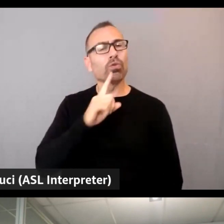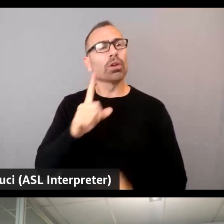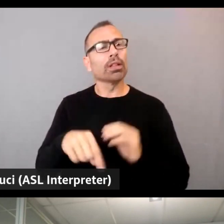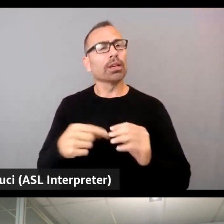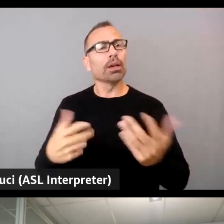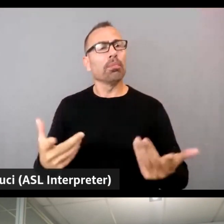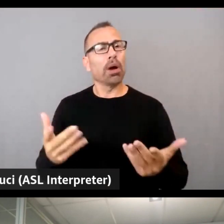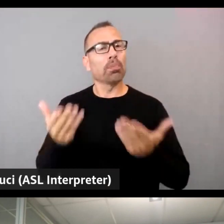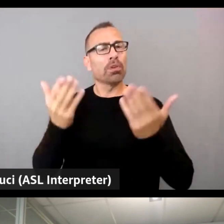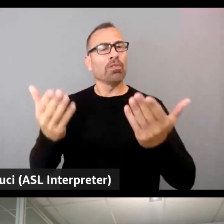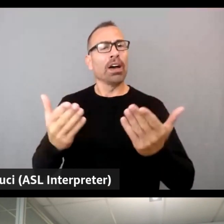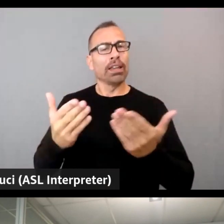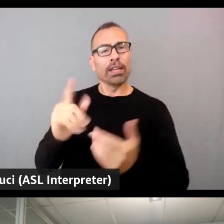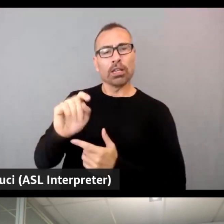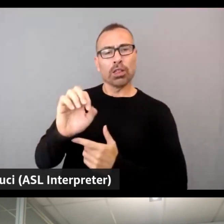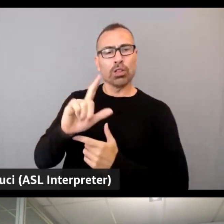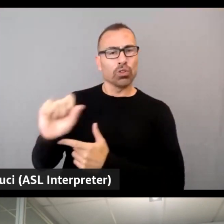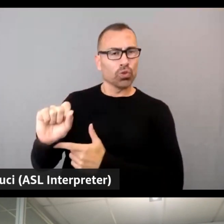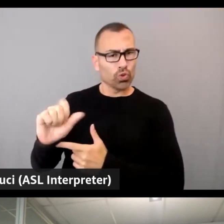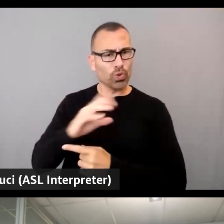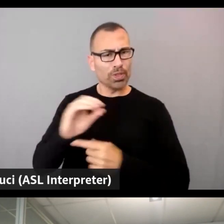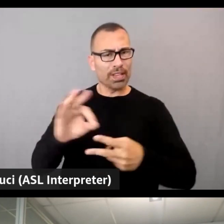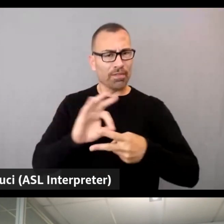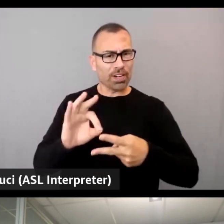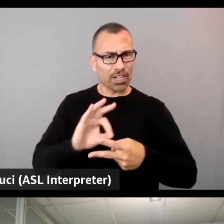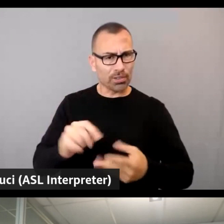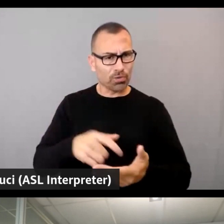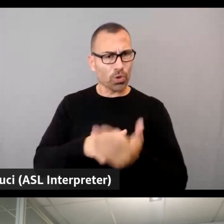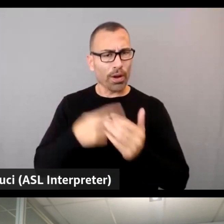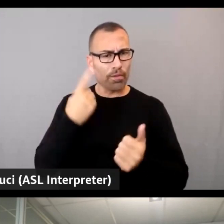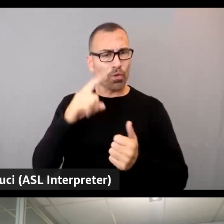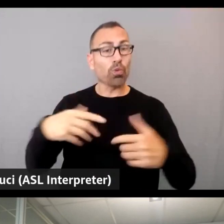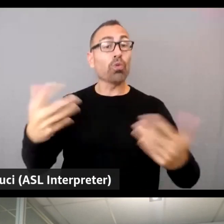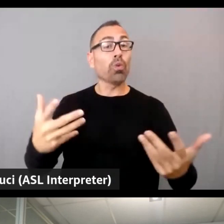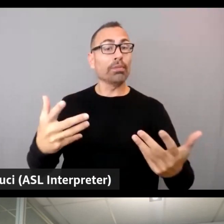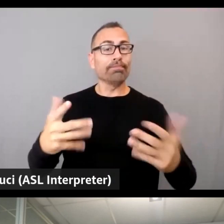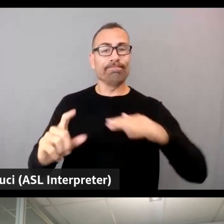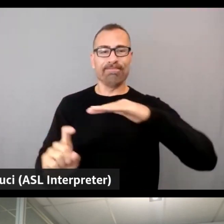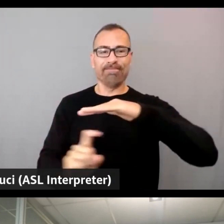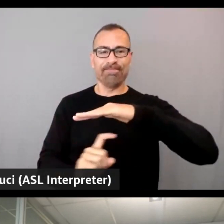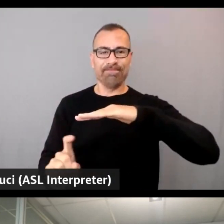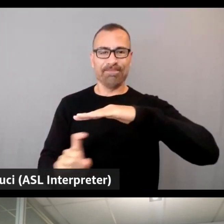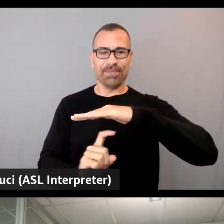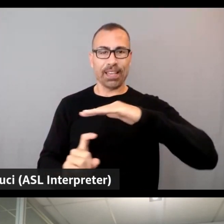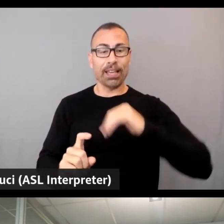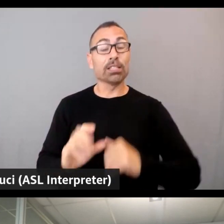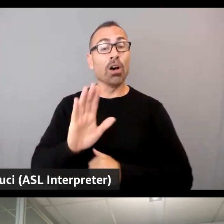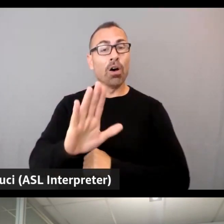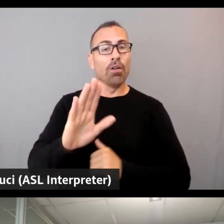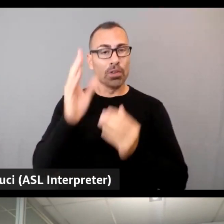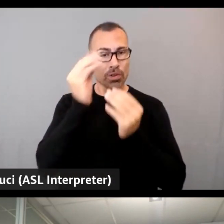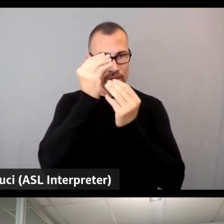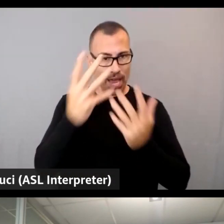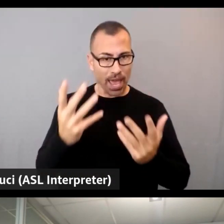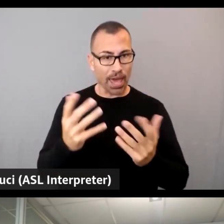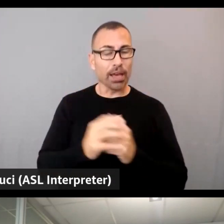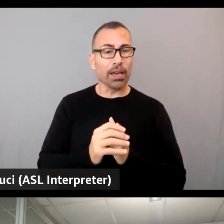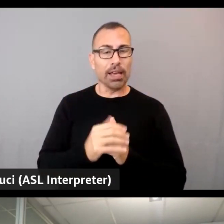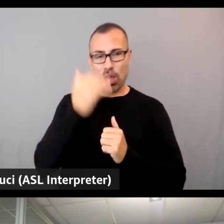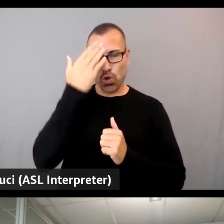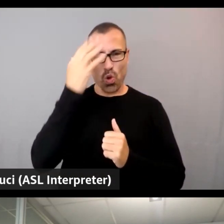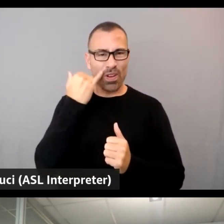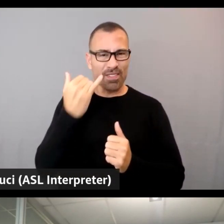the tools and functionality that you're going to need to be able to do scans of your data and determine whether or not it's good or